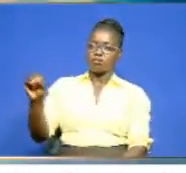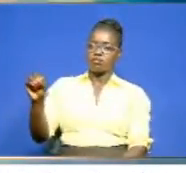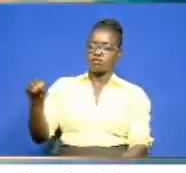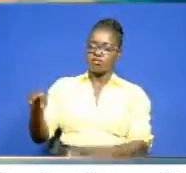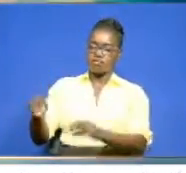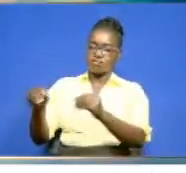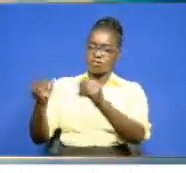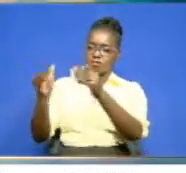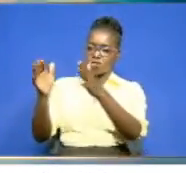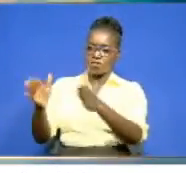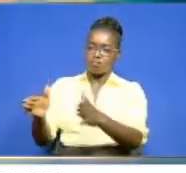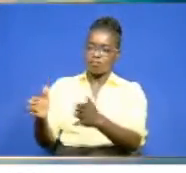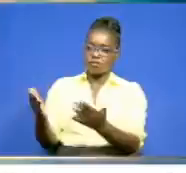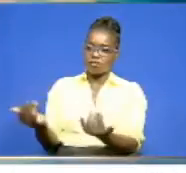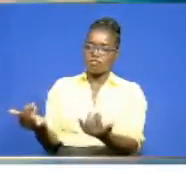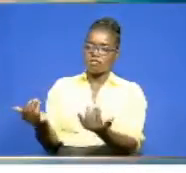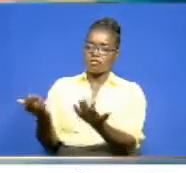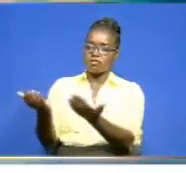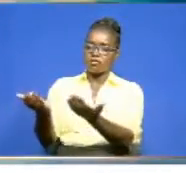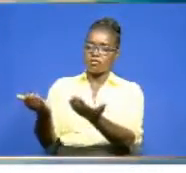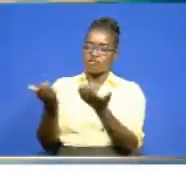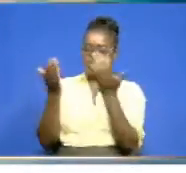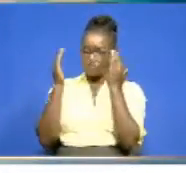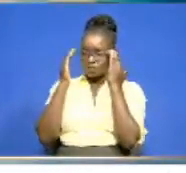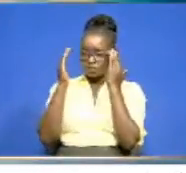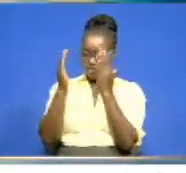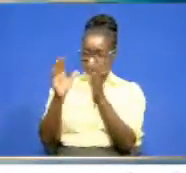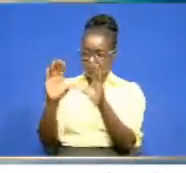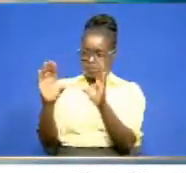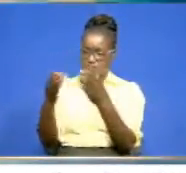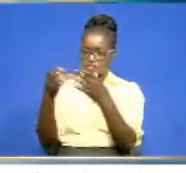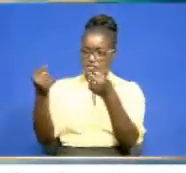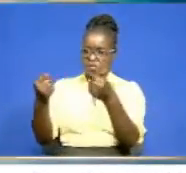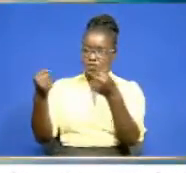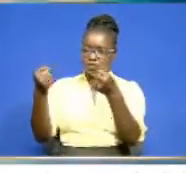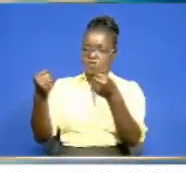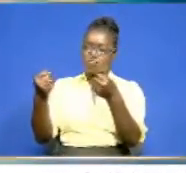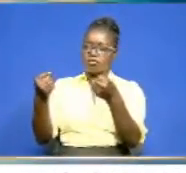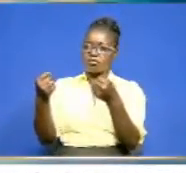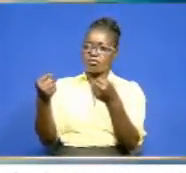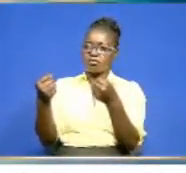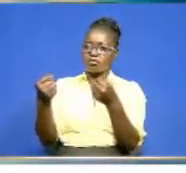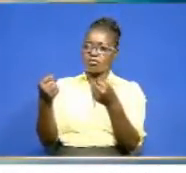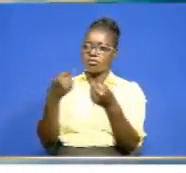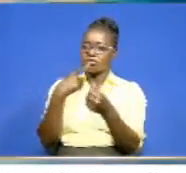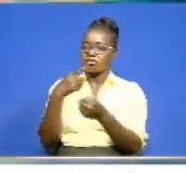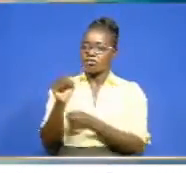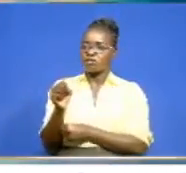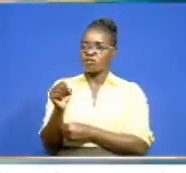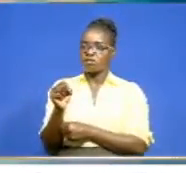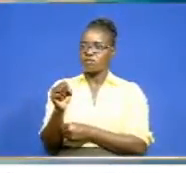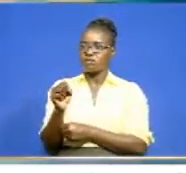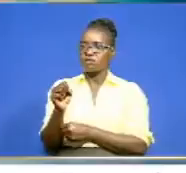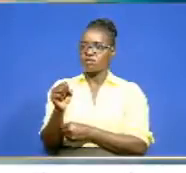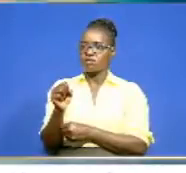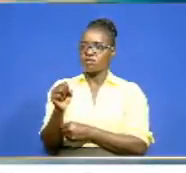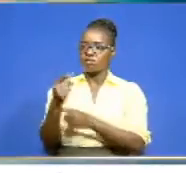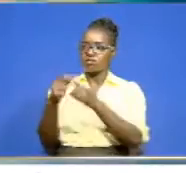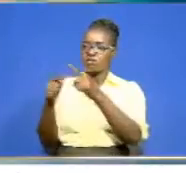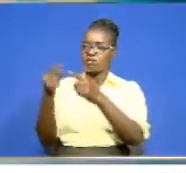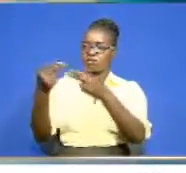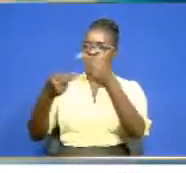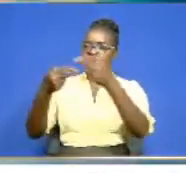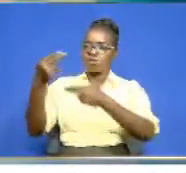the Afro, now we need to focus on the World Cup qualifiers. Mm-hmm. So now we are setting our standards high.